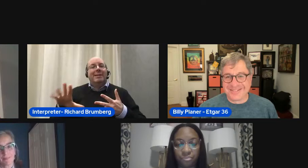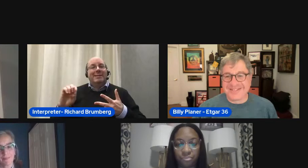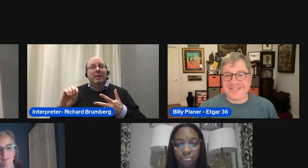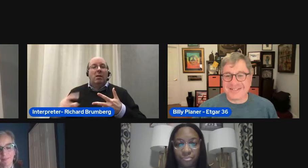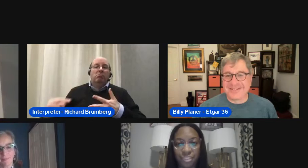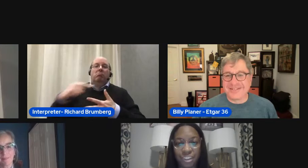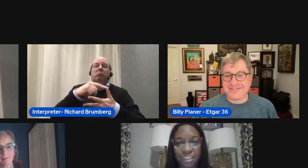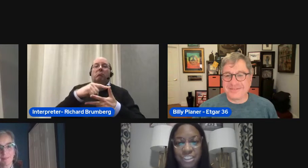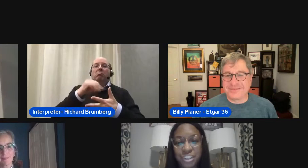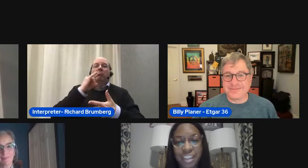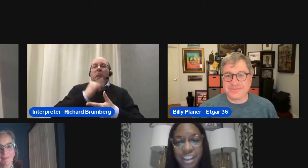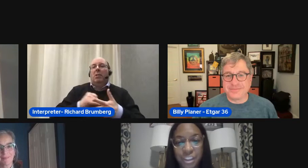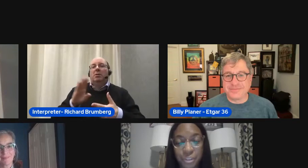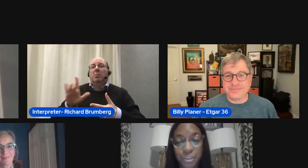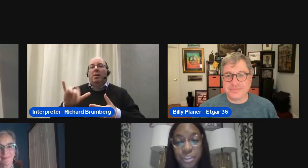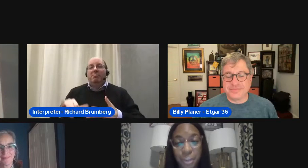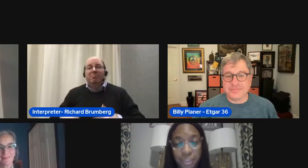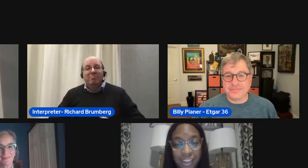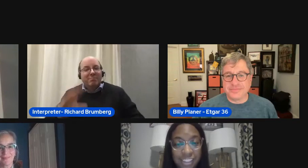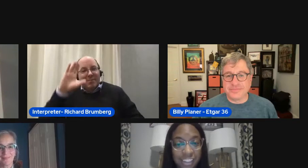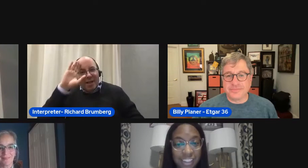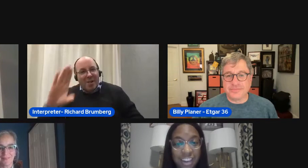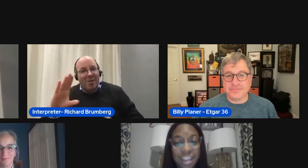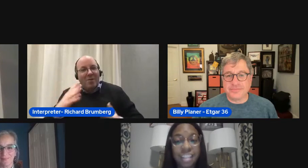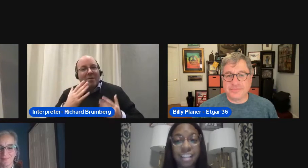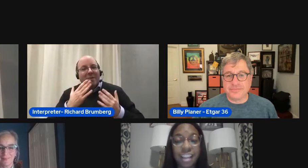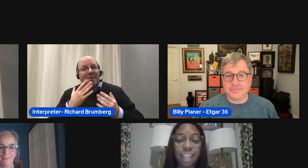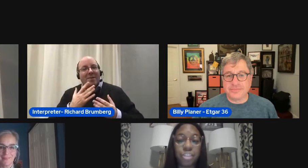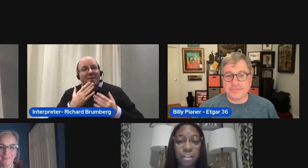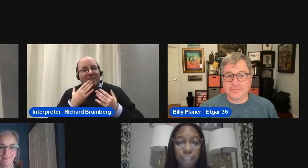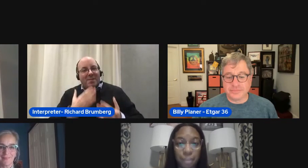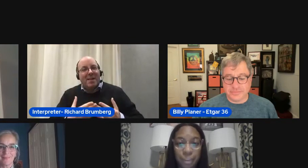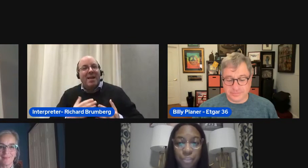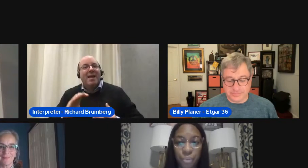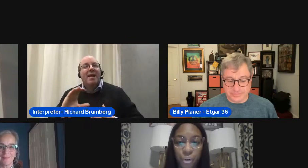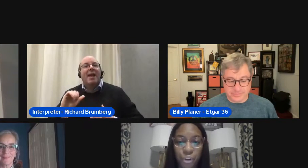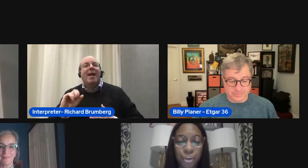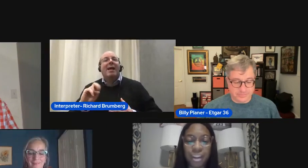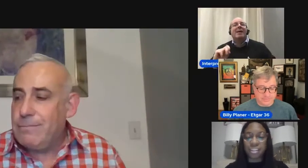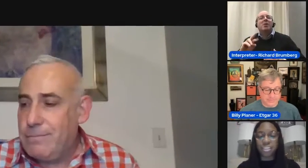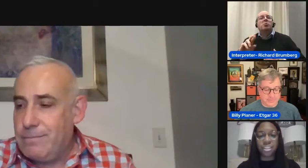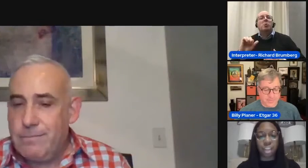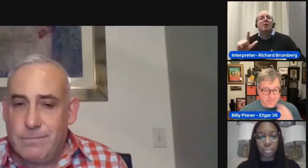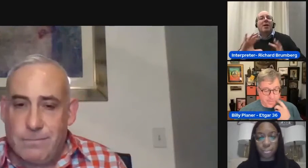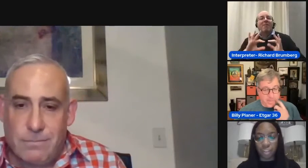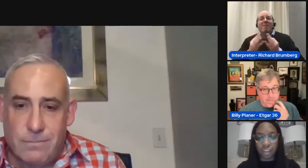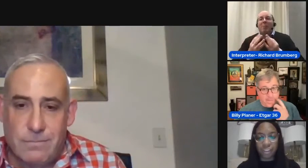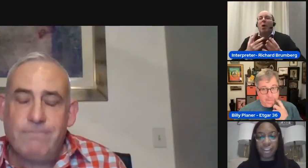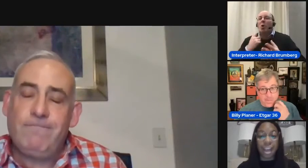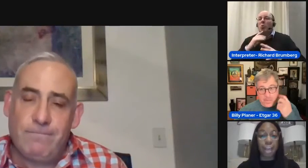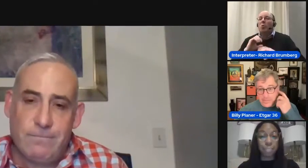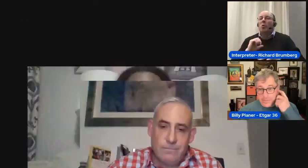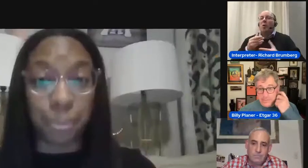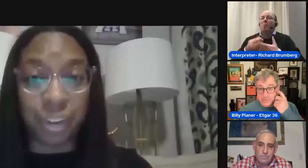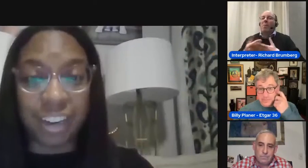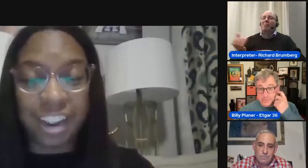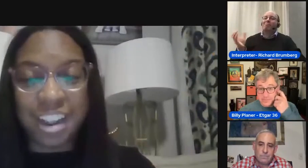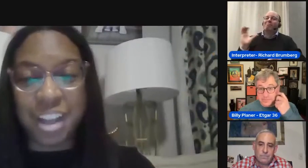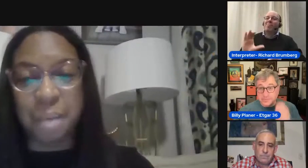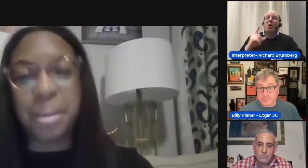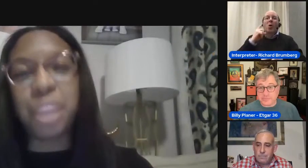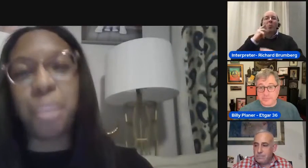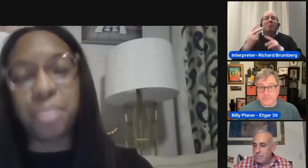up. Sure, thank you. First, I would like to thank the Cadranel family for creating such a thoughtful fund in Adam's